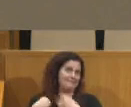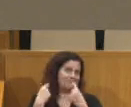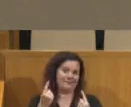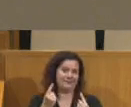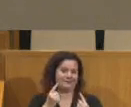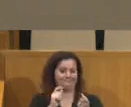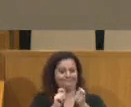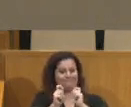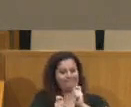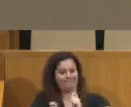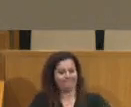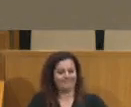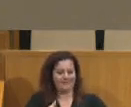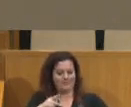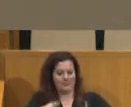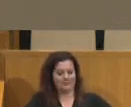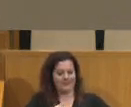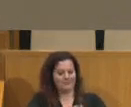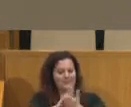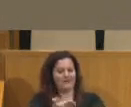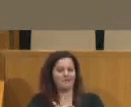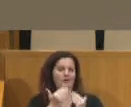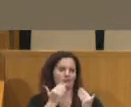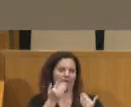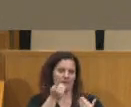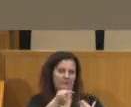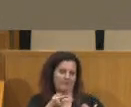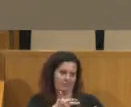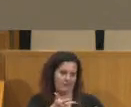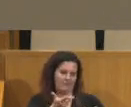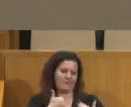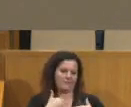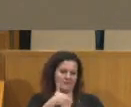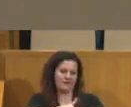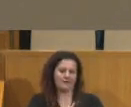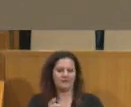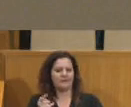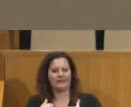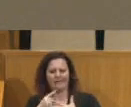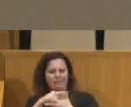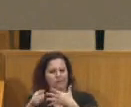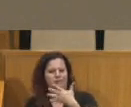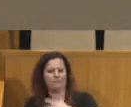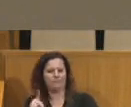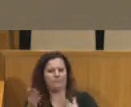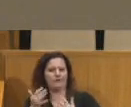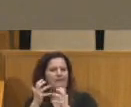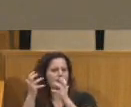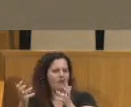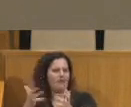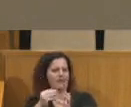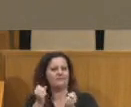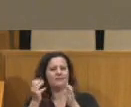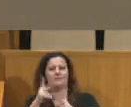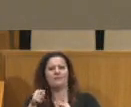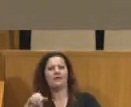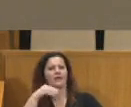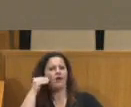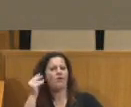Councilmember Eggleston. Thank you, Madam Mayor. First of all, I want to acknowledge some people who are here and some people who are